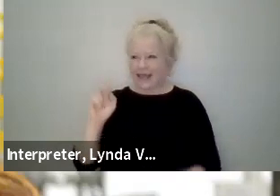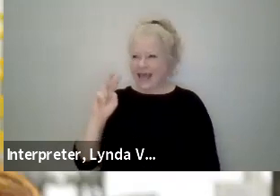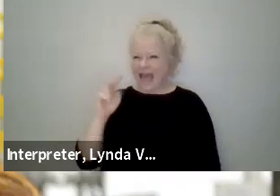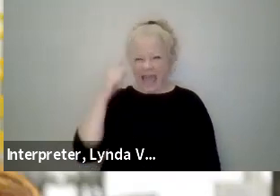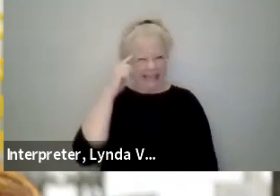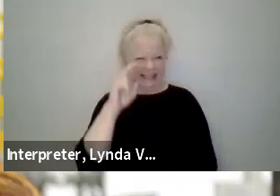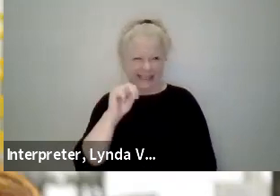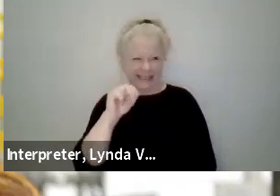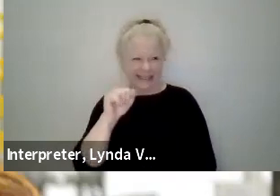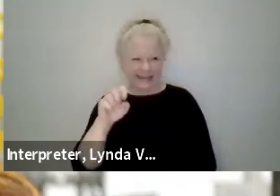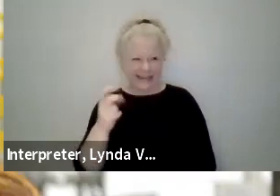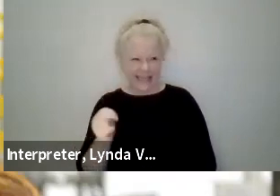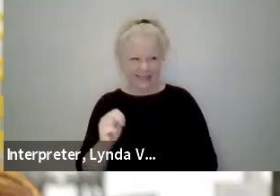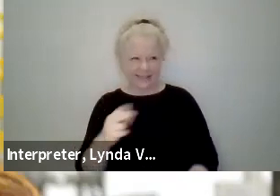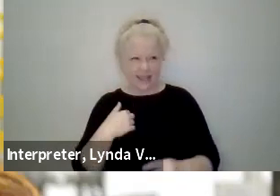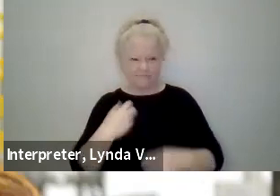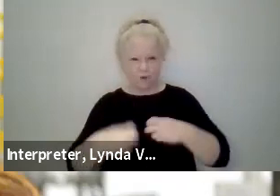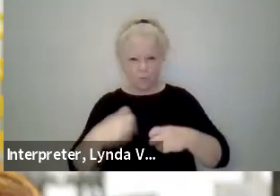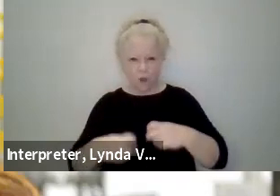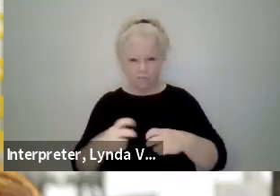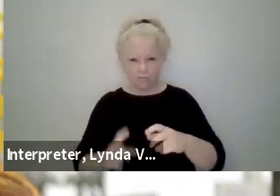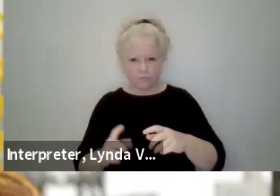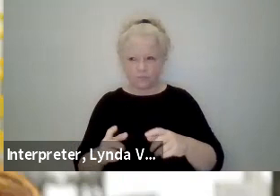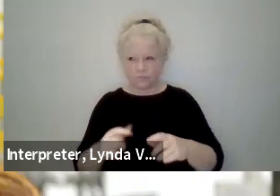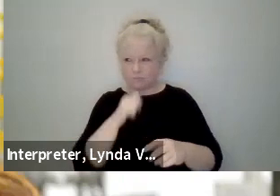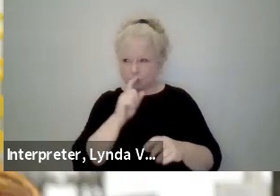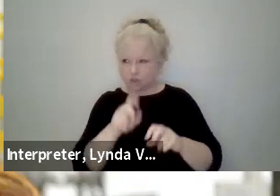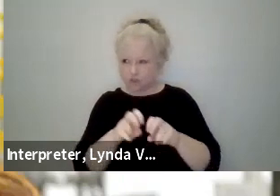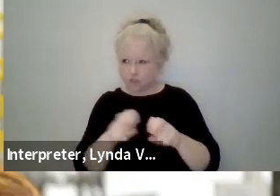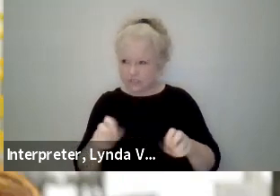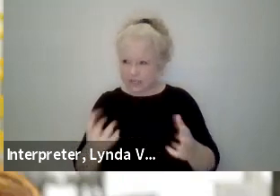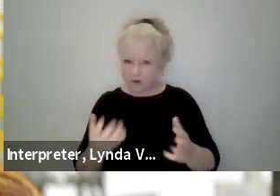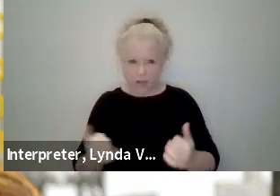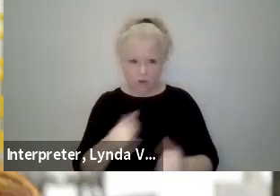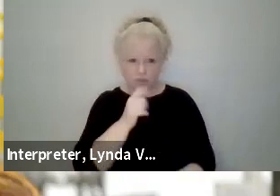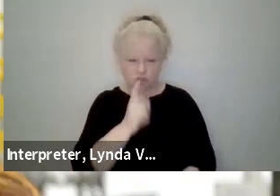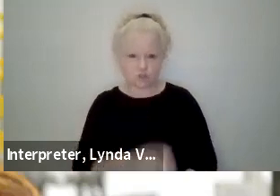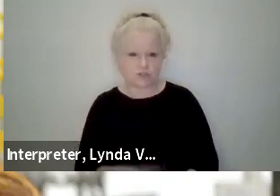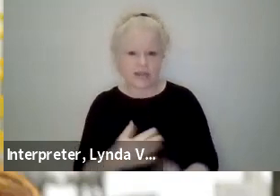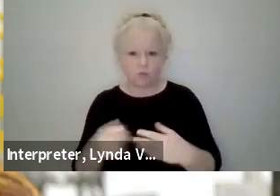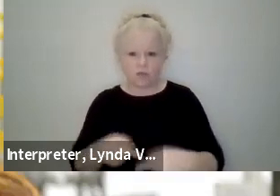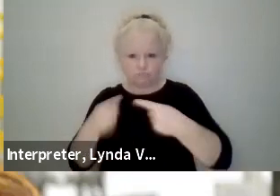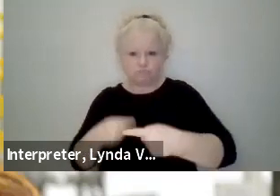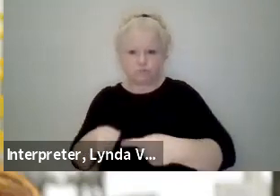the meeting here. I'm not sure if we found them in the attendees portion or not.